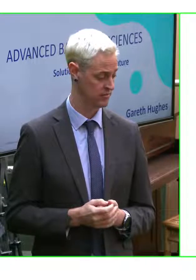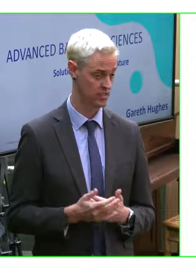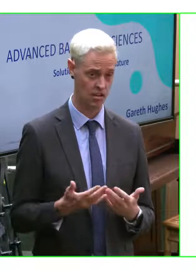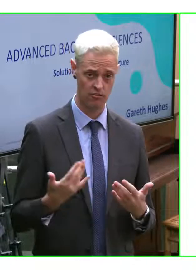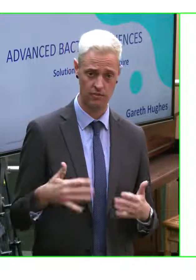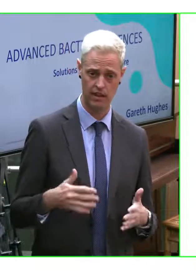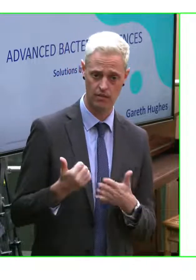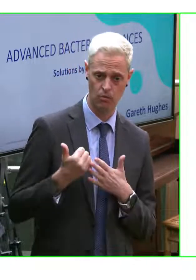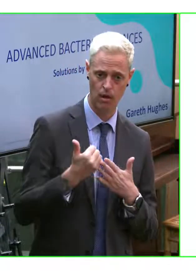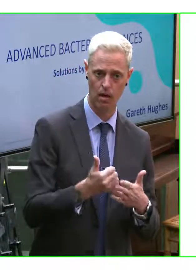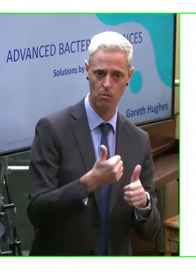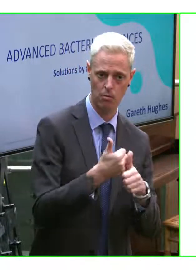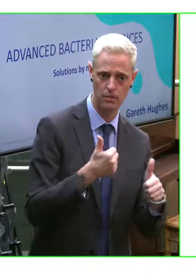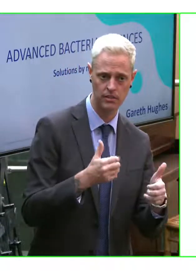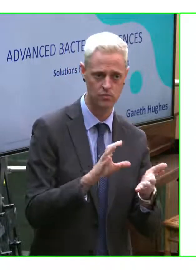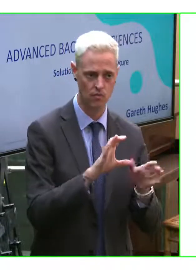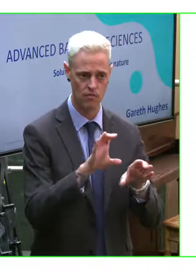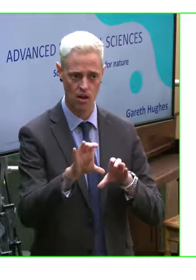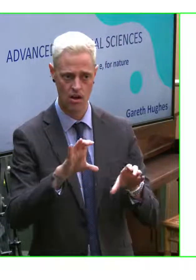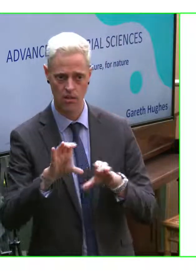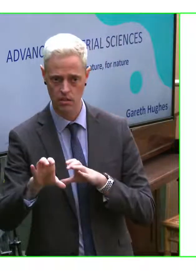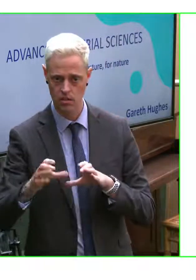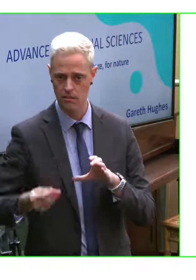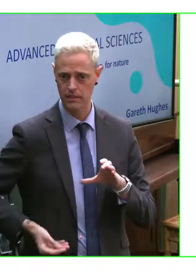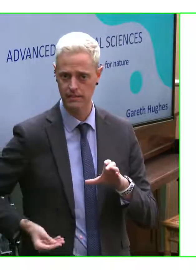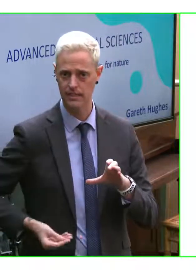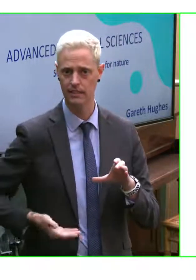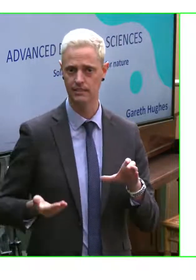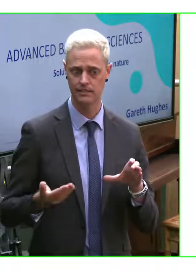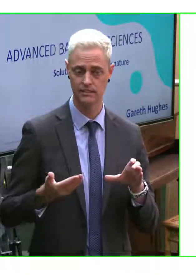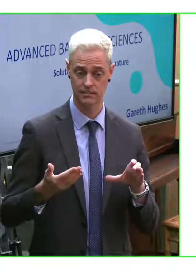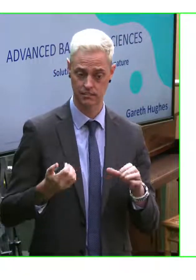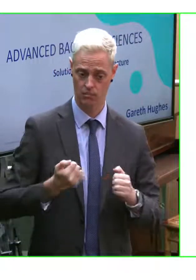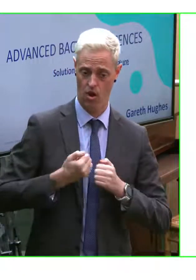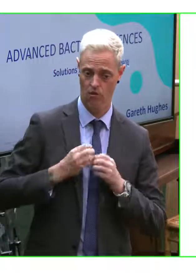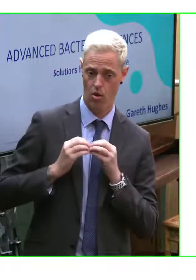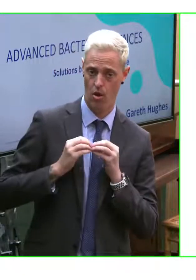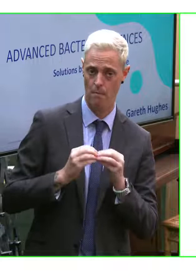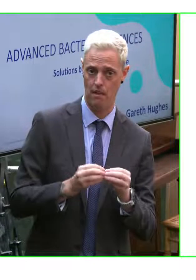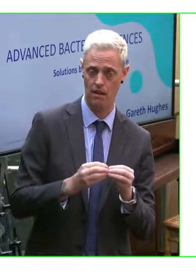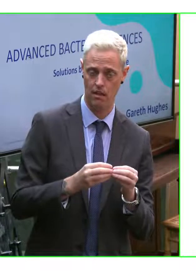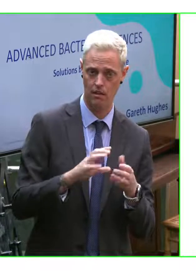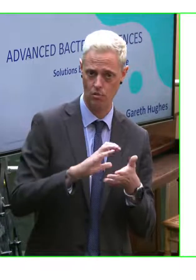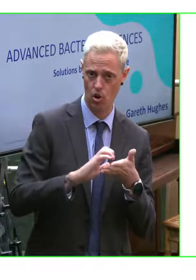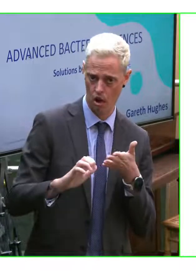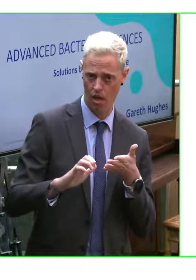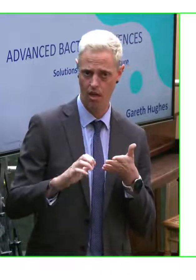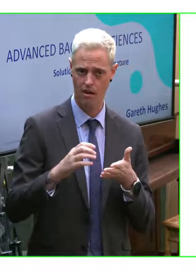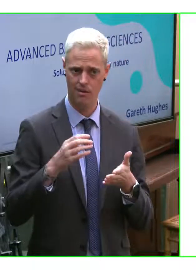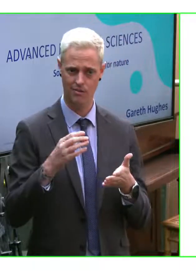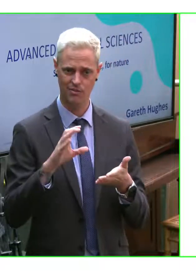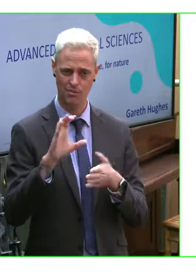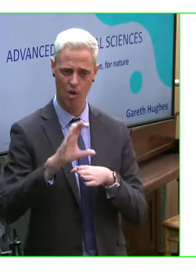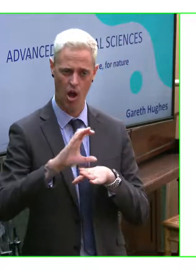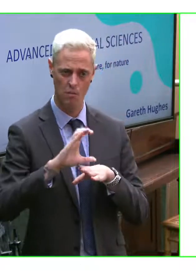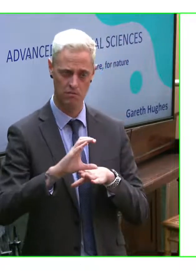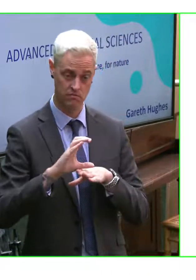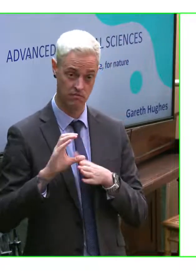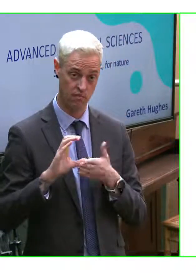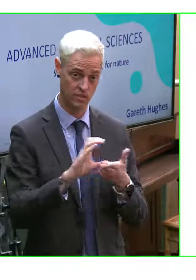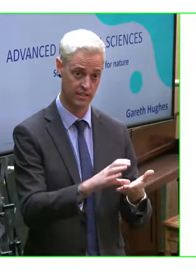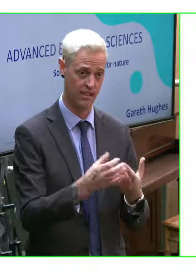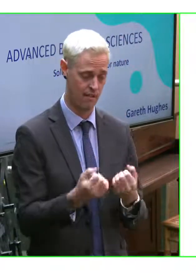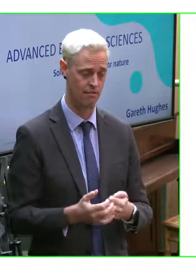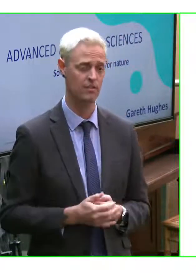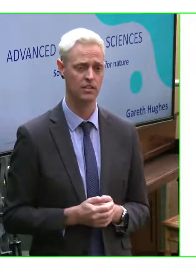companies fund businesses, and we had a $1 billion carbon fund at Climate Change Capital. I remain optimistic that we